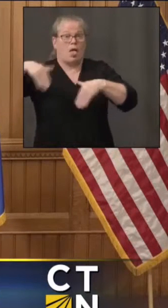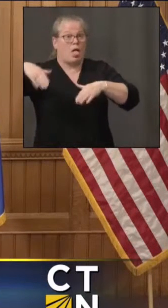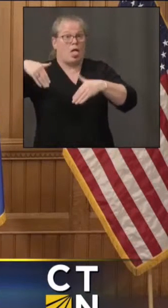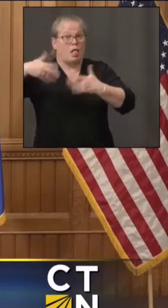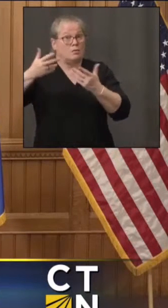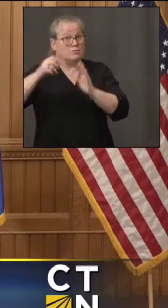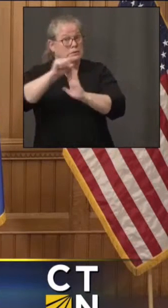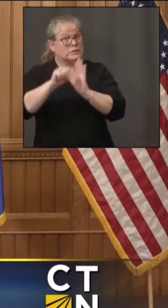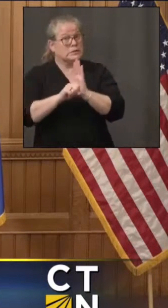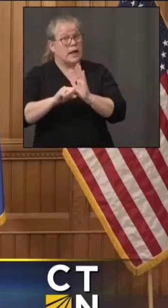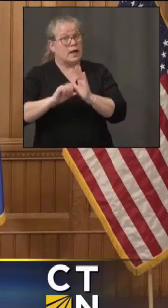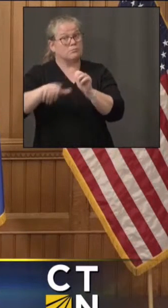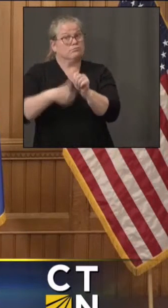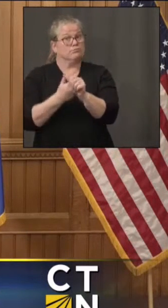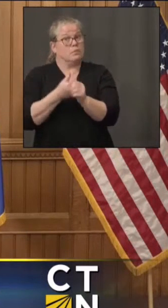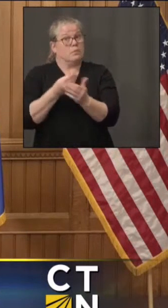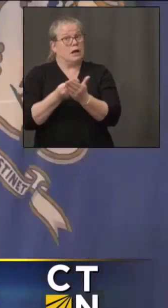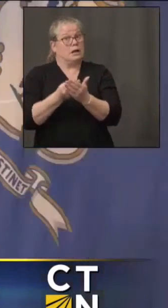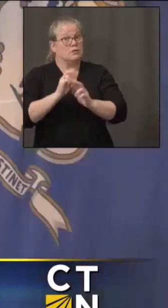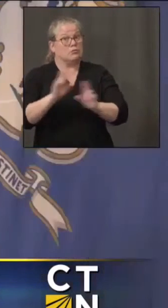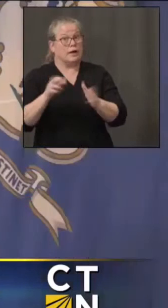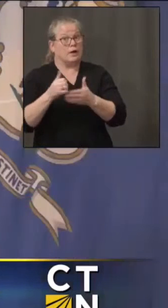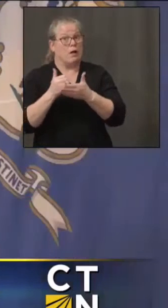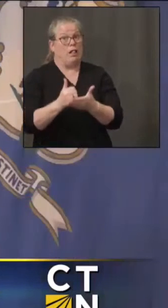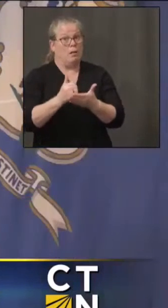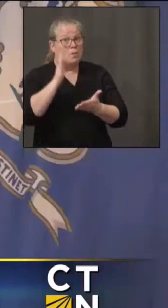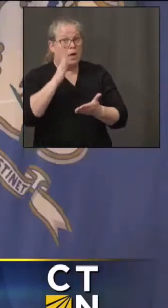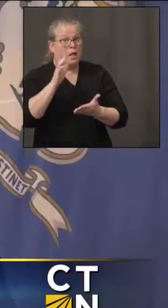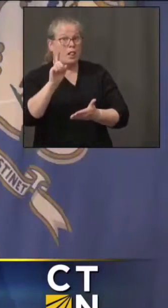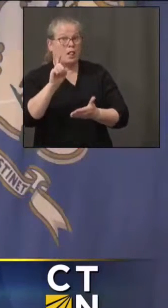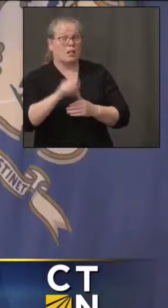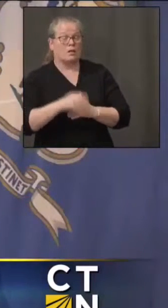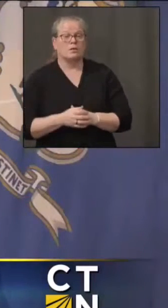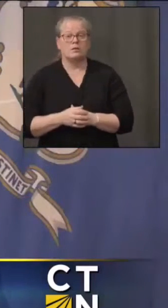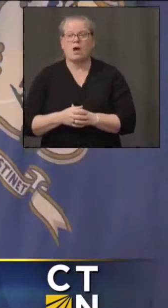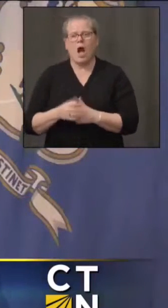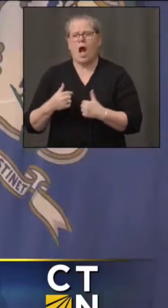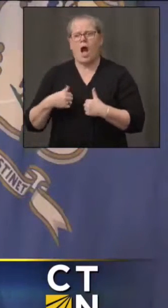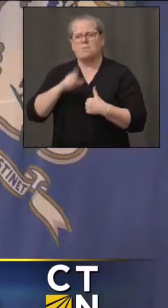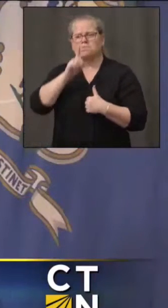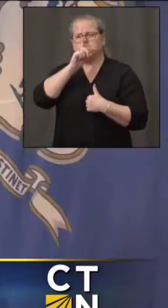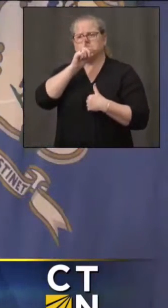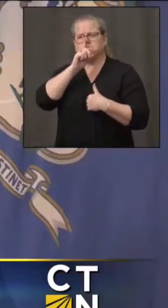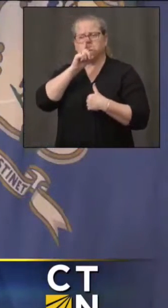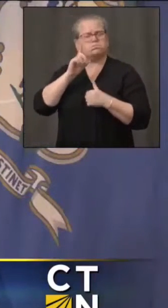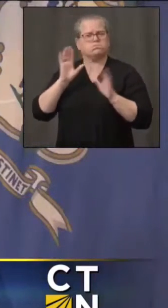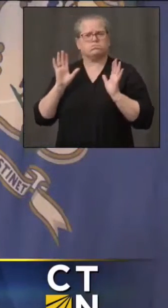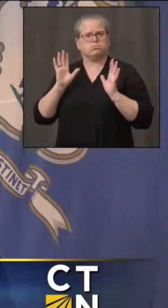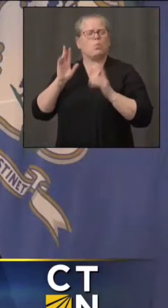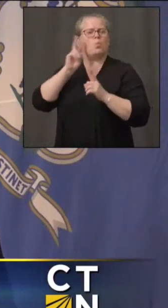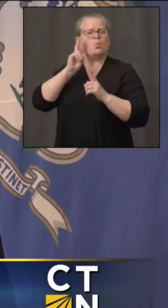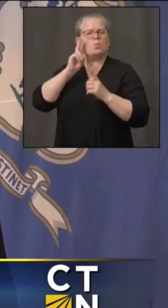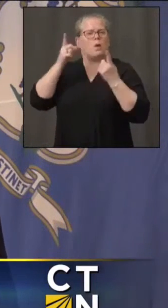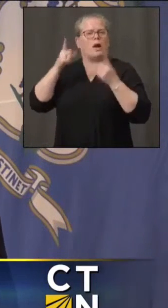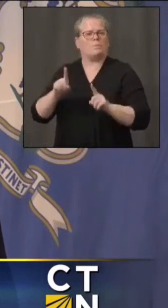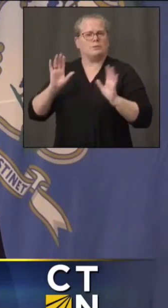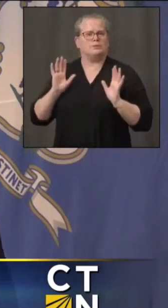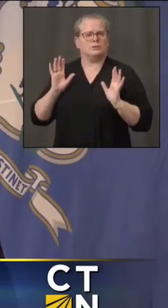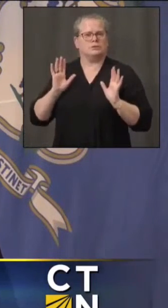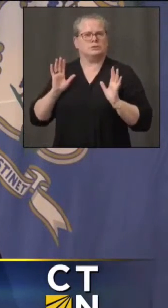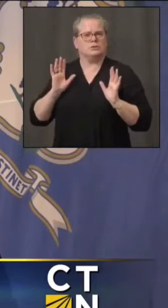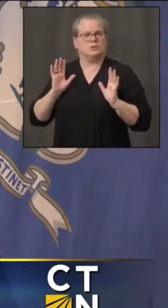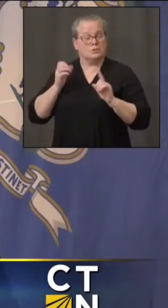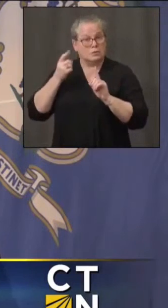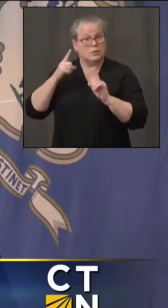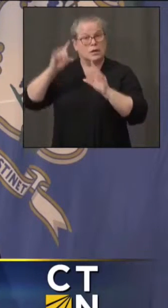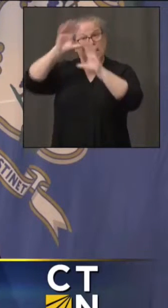concerned? No, nothing's off the table, but let's see where we are. And I think, look, the president says we're